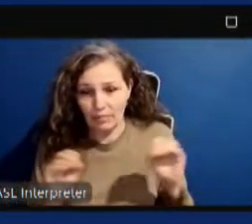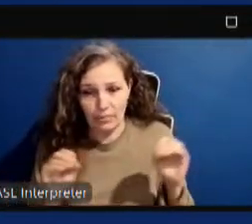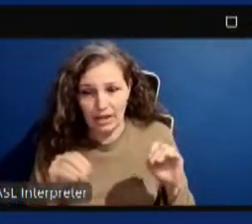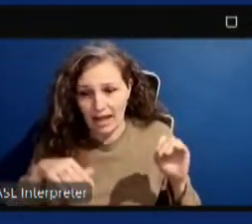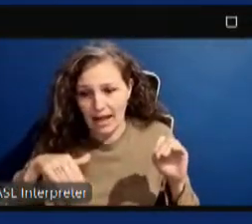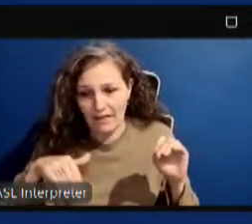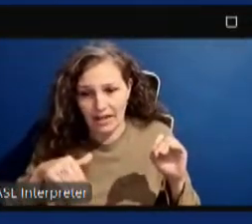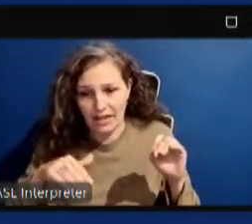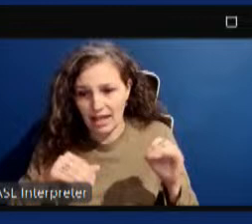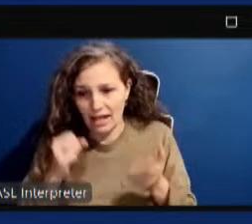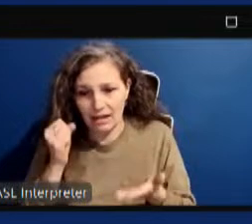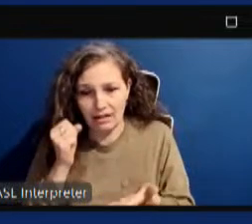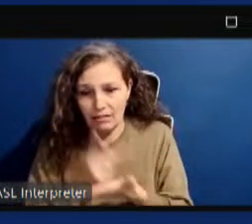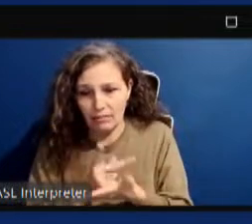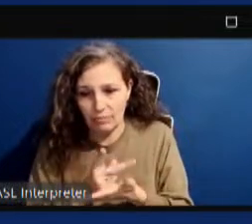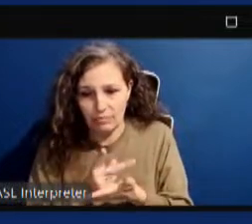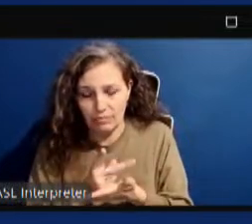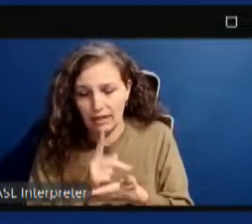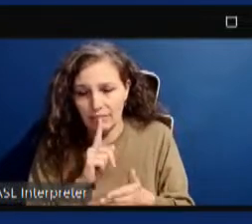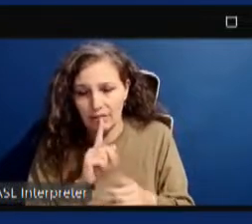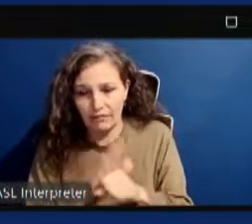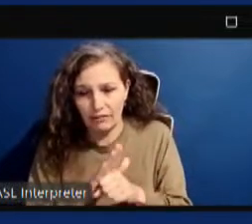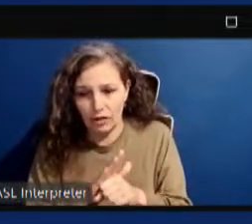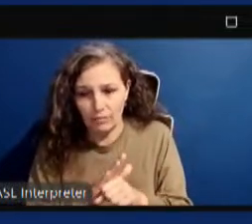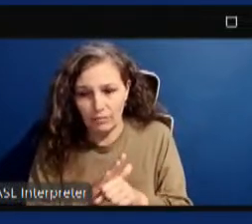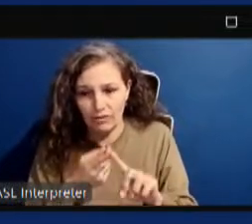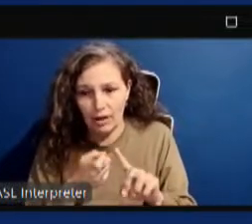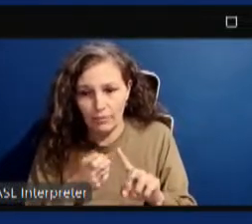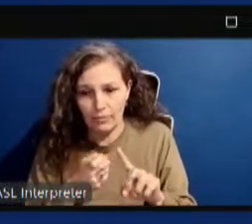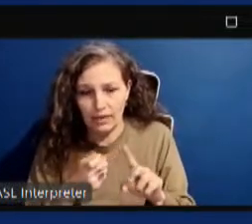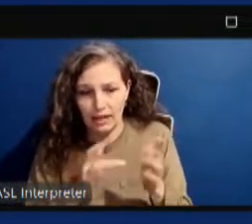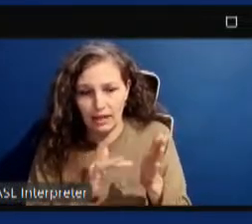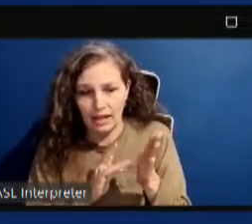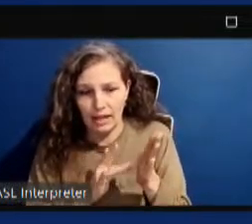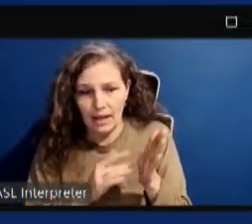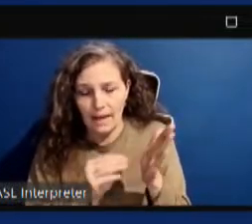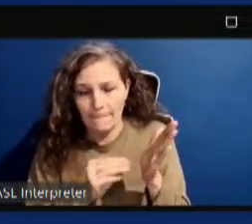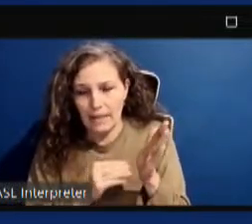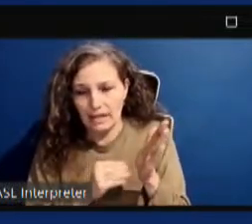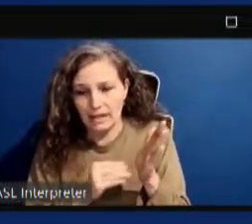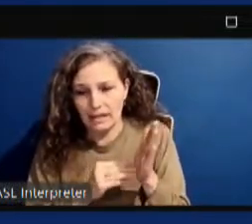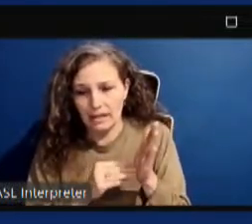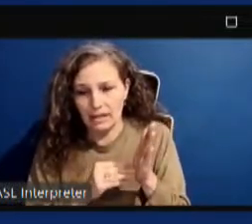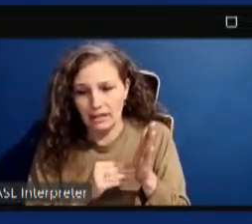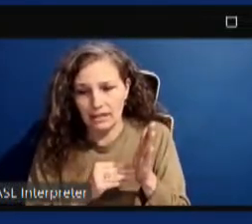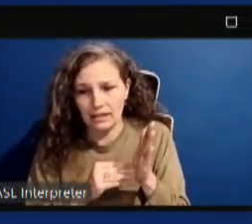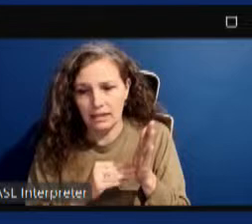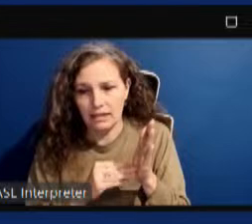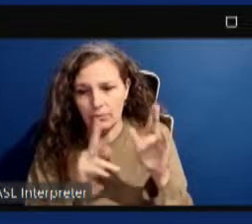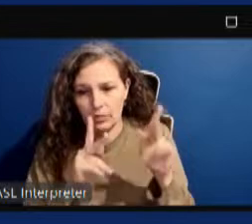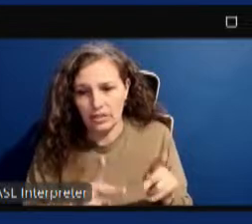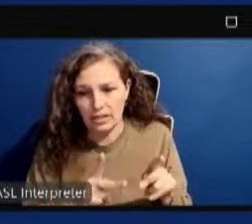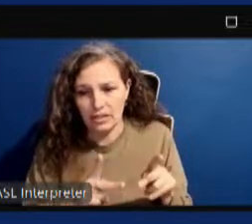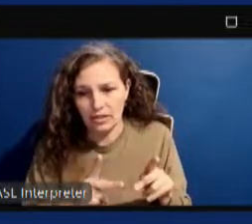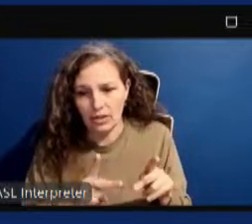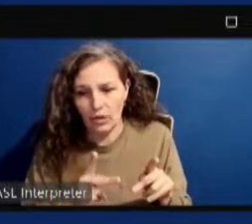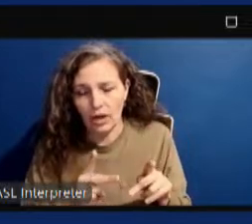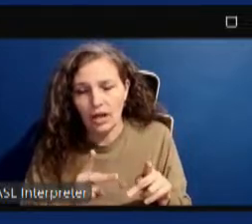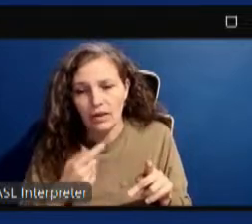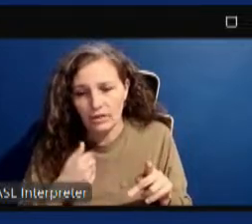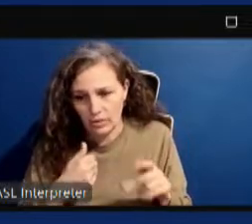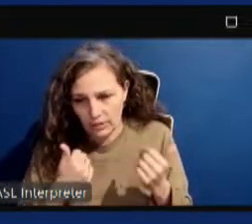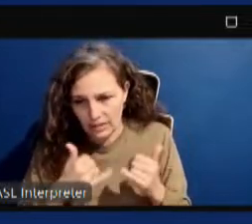been confirmed by the medical examiner. So that active number is expected to go down, but we do remain